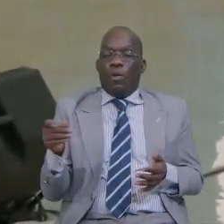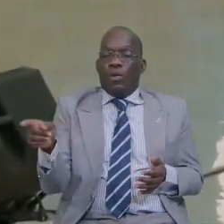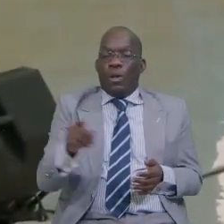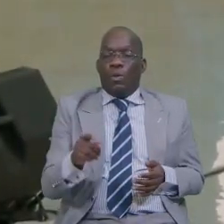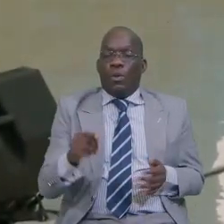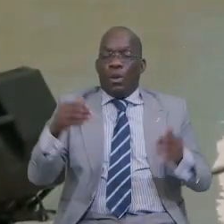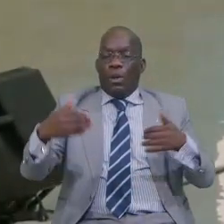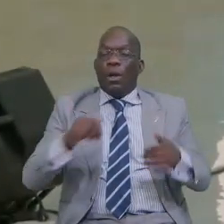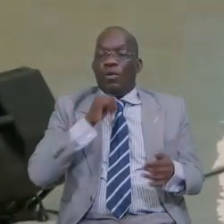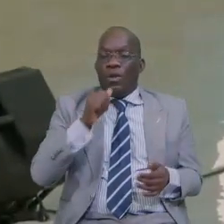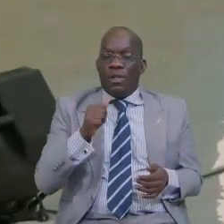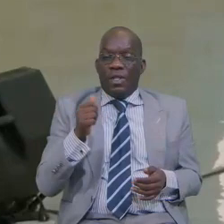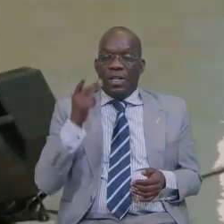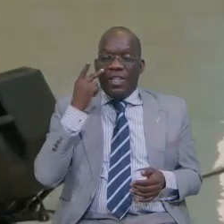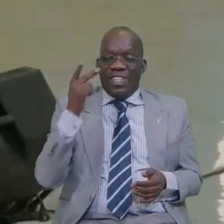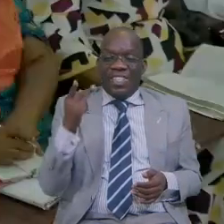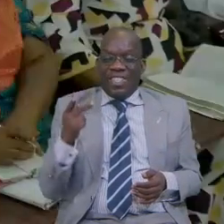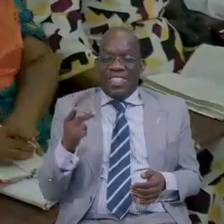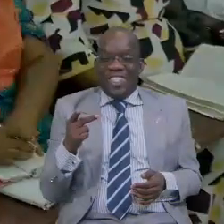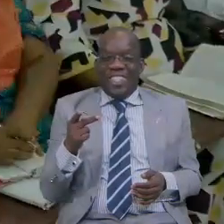not black, I think it's brown.